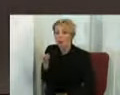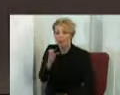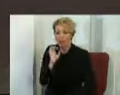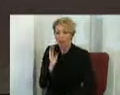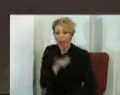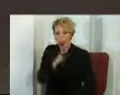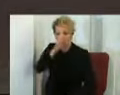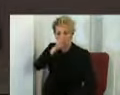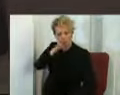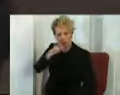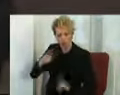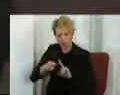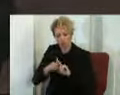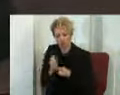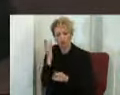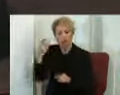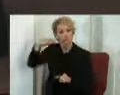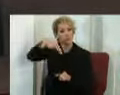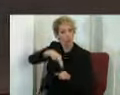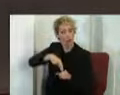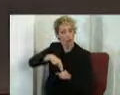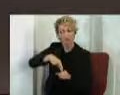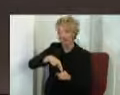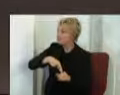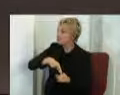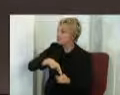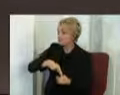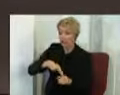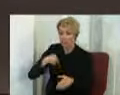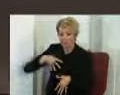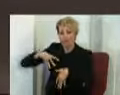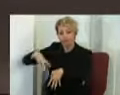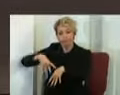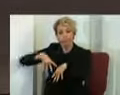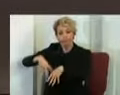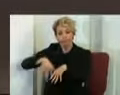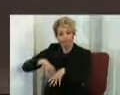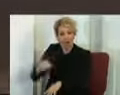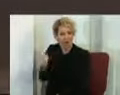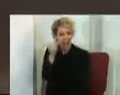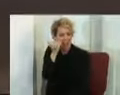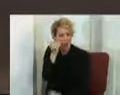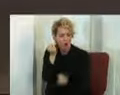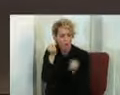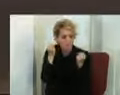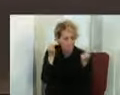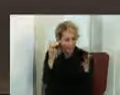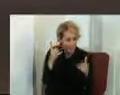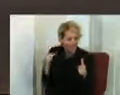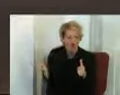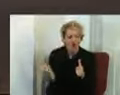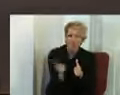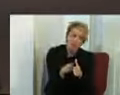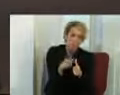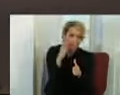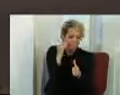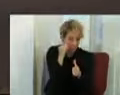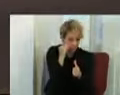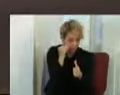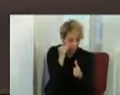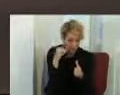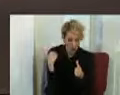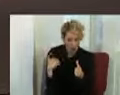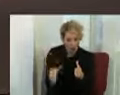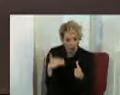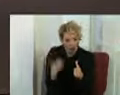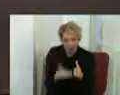several of our straight allies amongst our congregation joined us in that march, and I know that for many it was their first experience, and